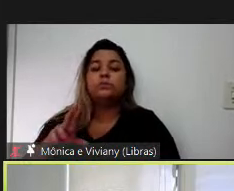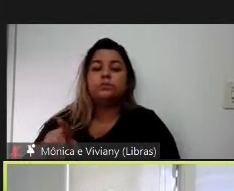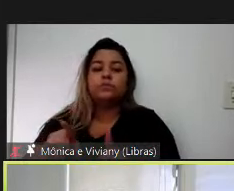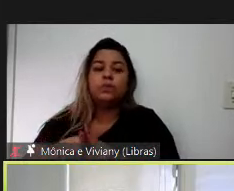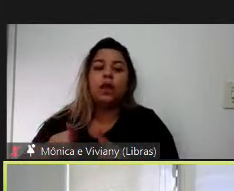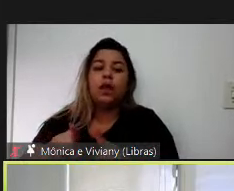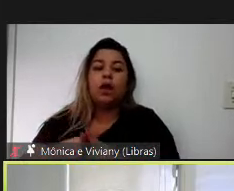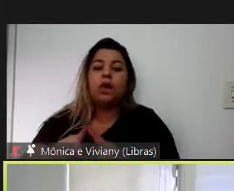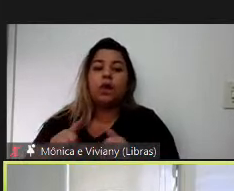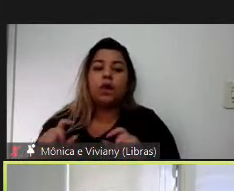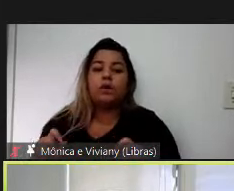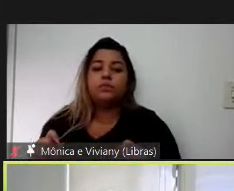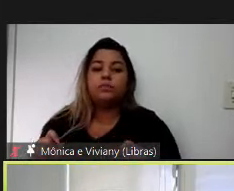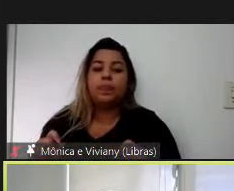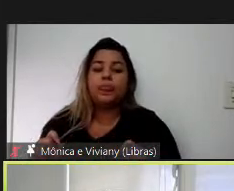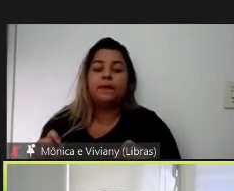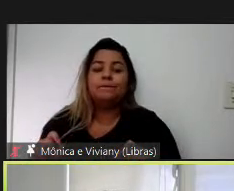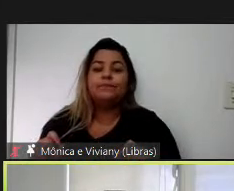next one.